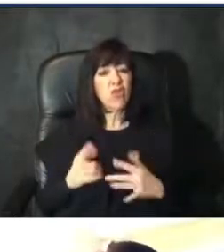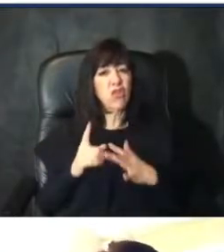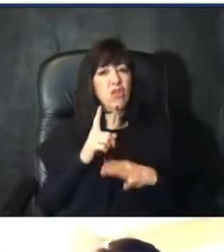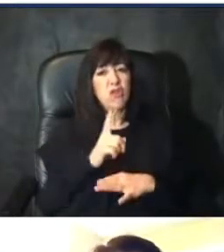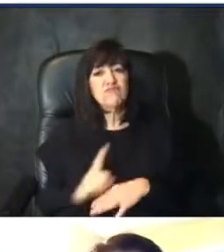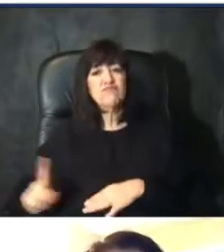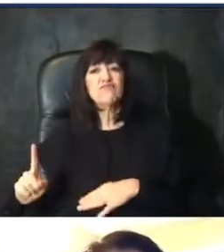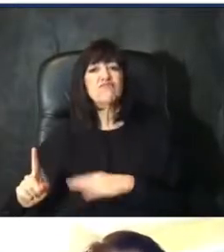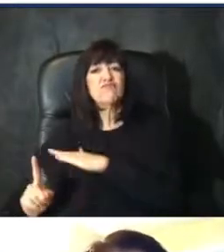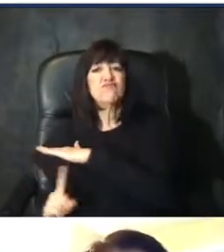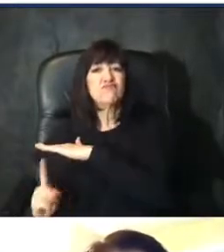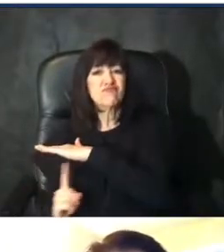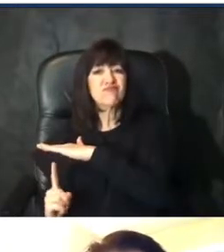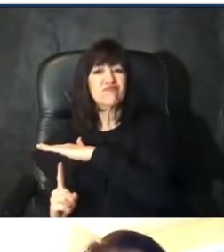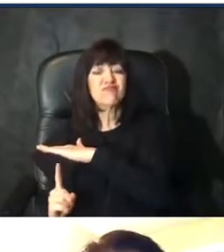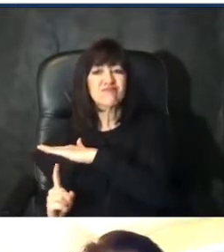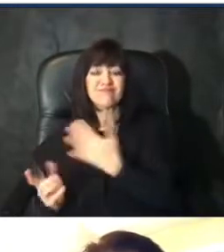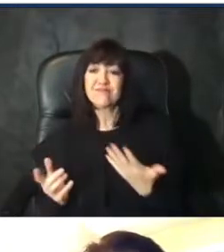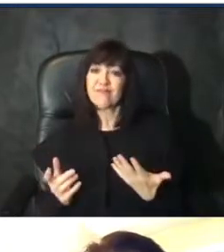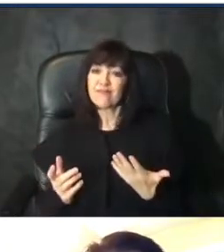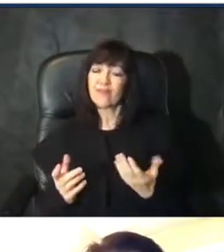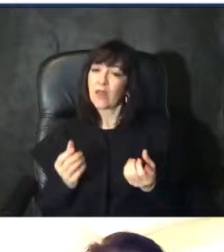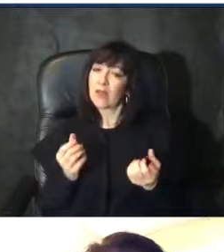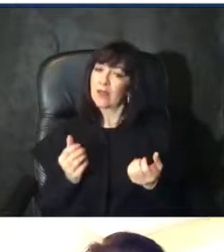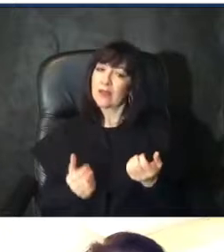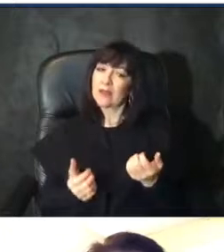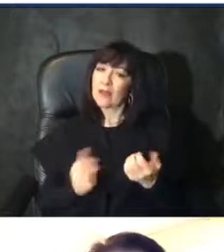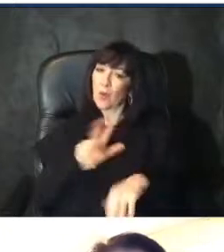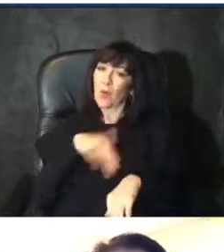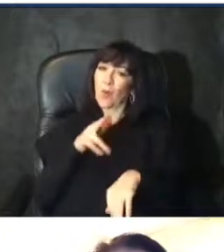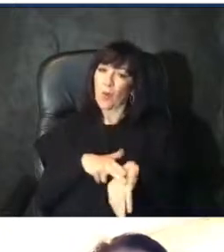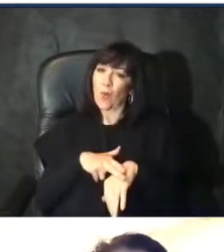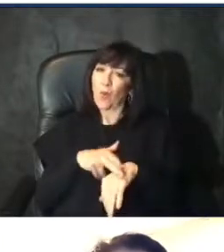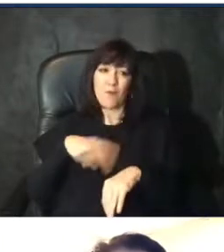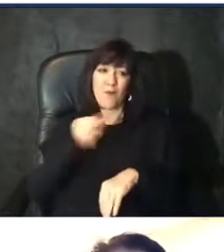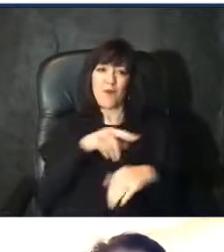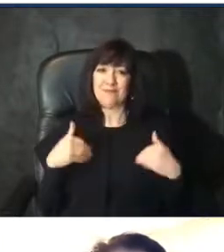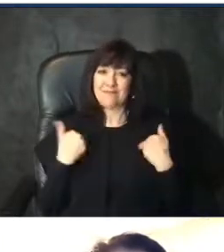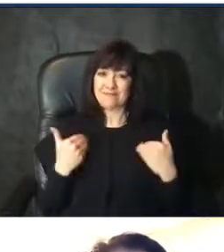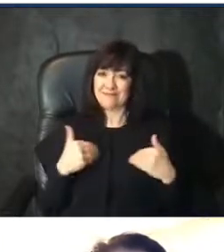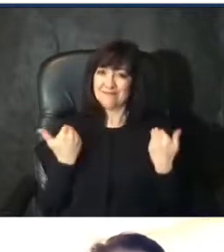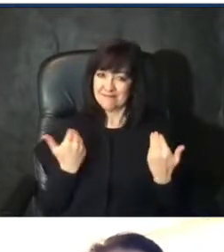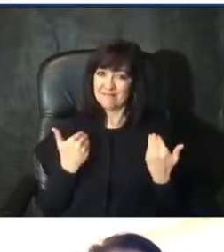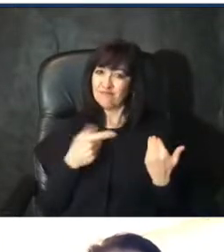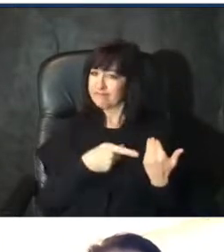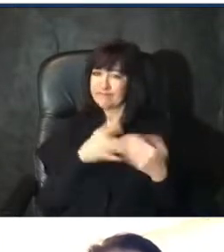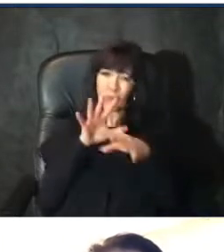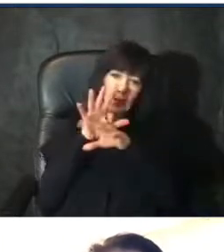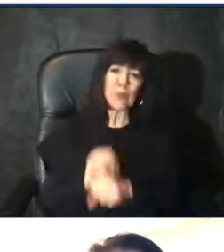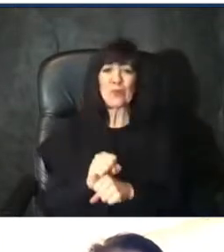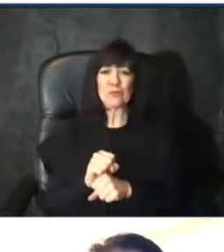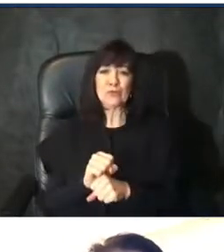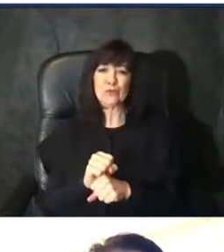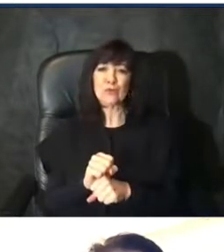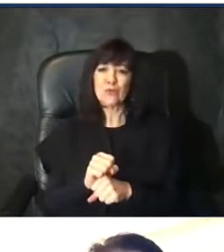natural drive to spend more time with their friends, and they aren't allowed to see them during this pandemic. So